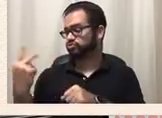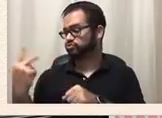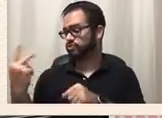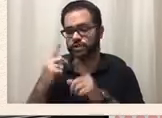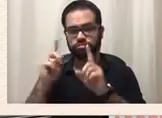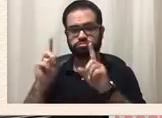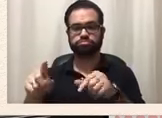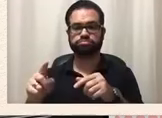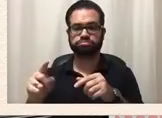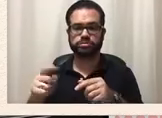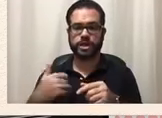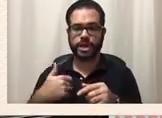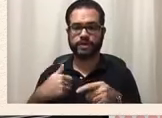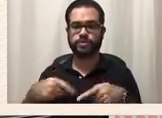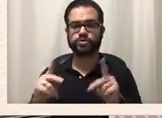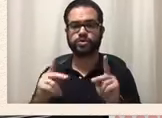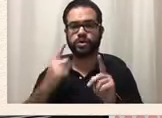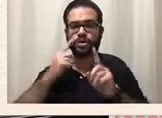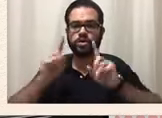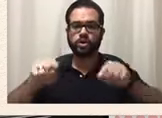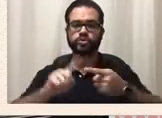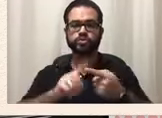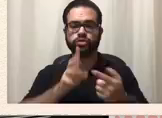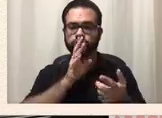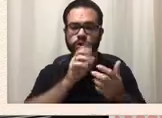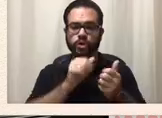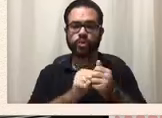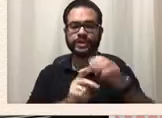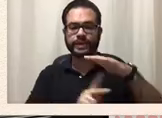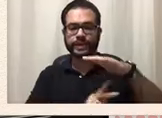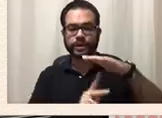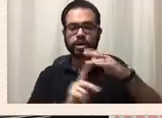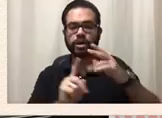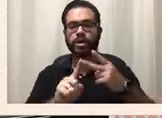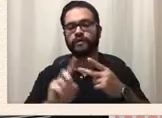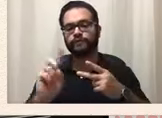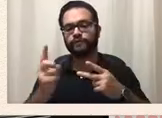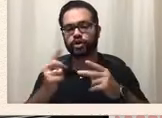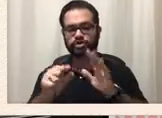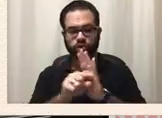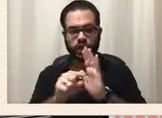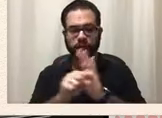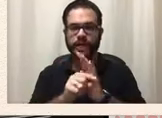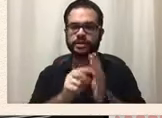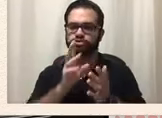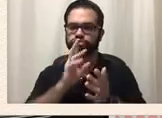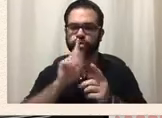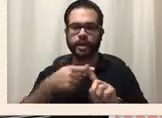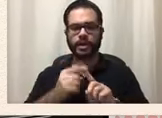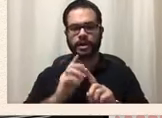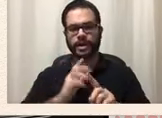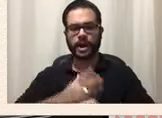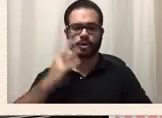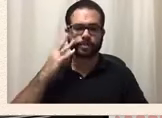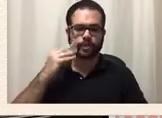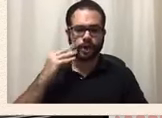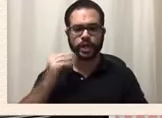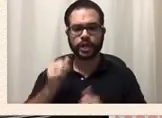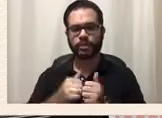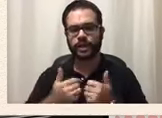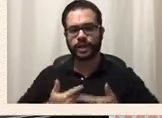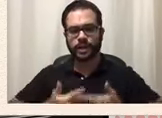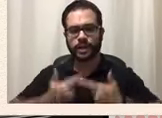talk to kindergarten and first grade classes and just share a little bit about our life experience, some of our